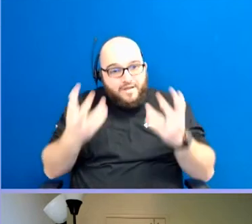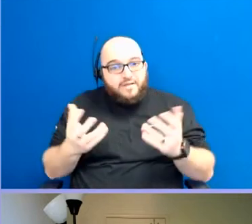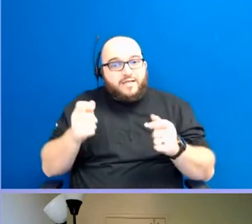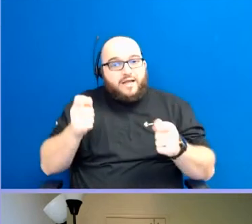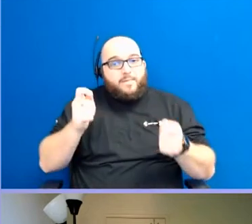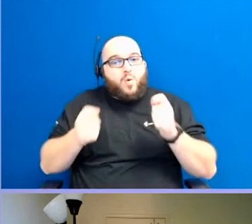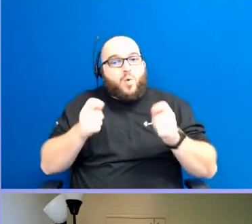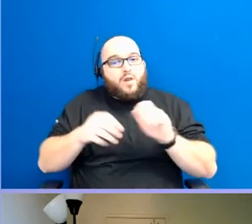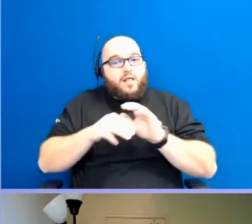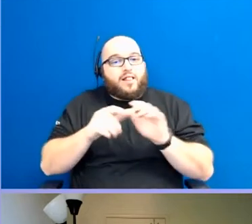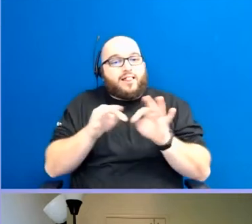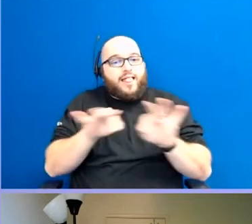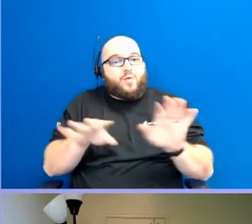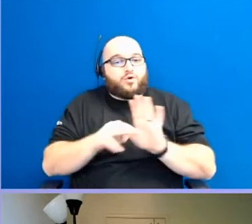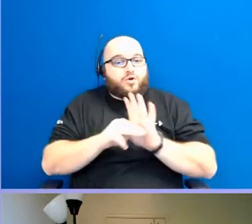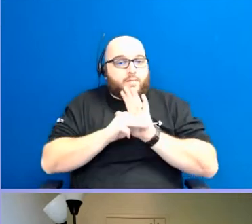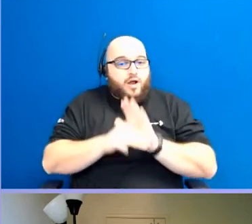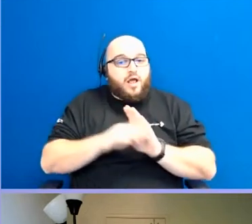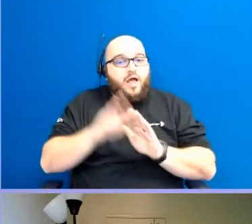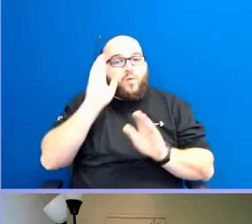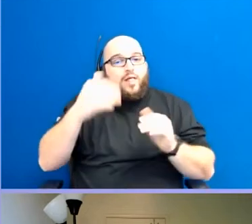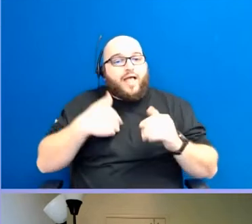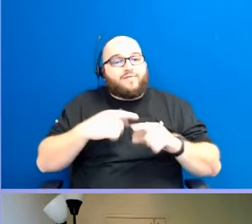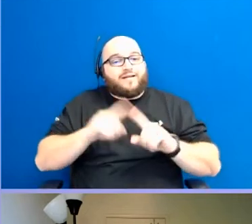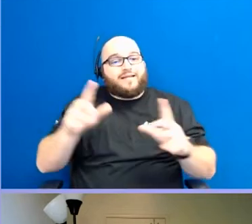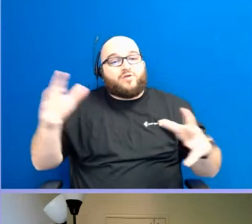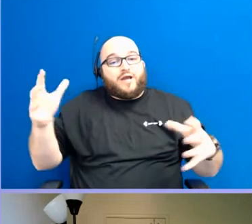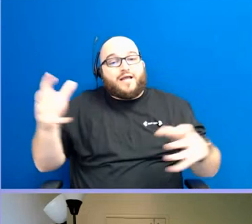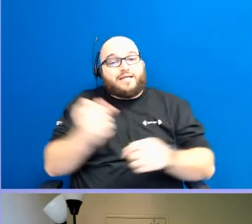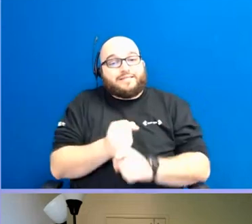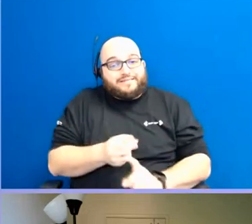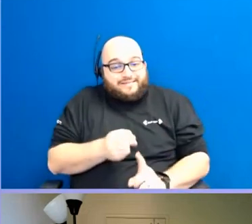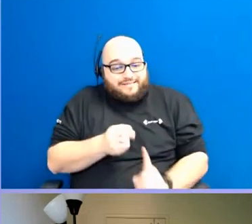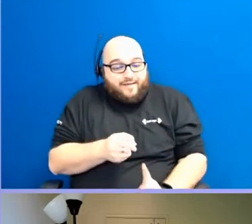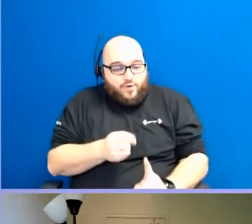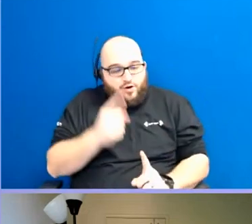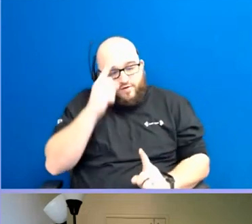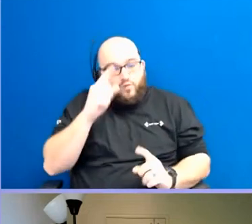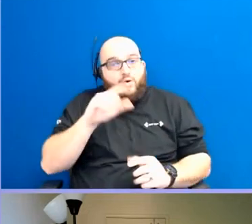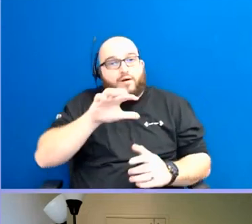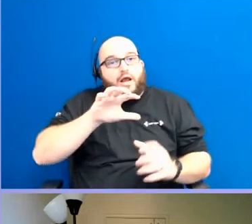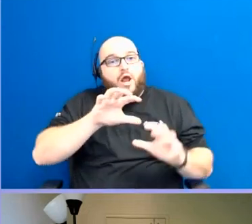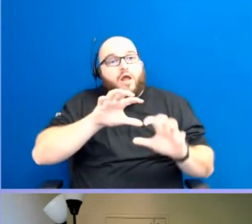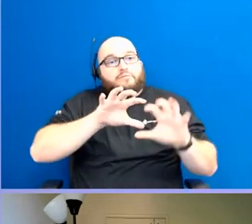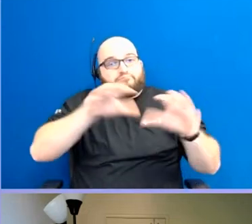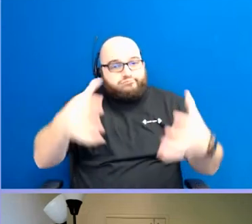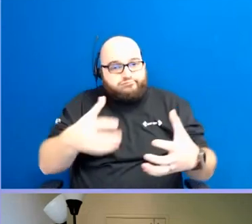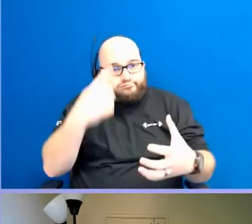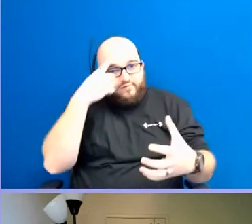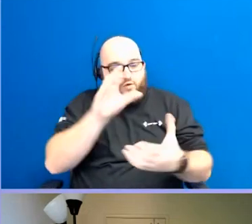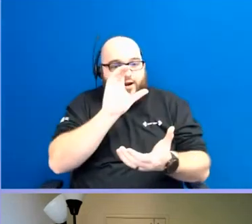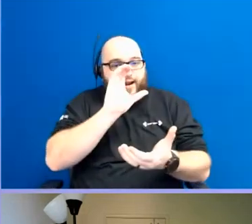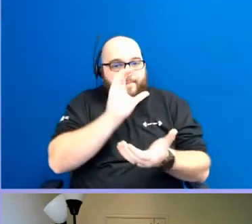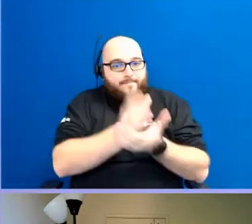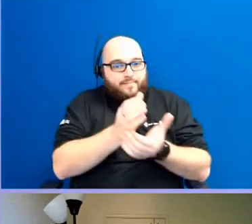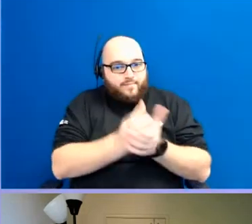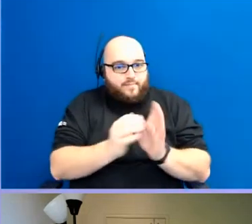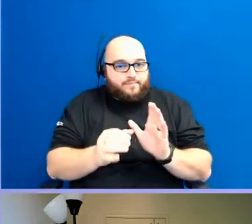outputs different summaries for sets of images. So we would